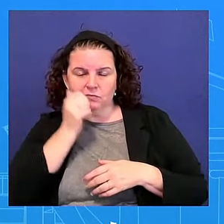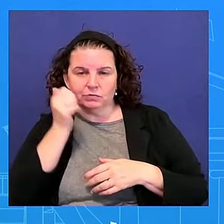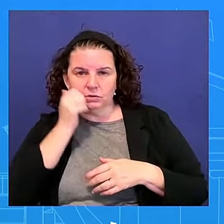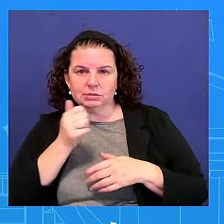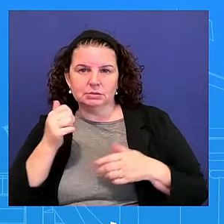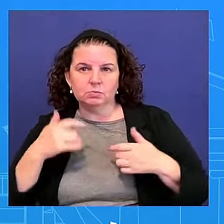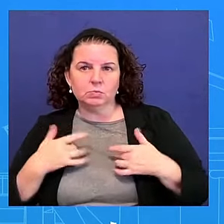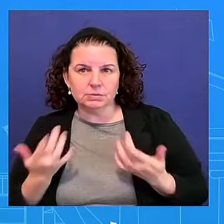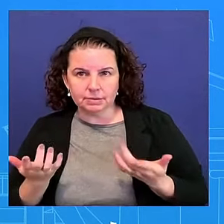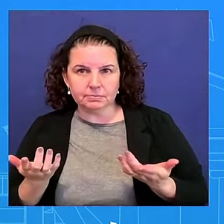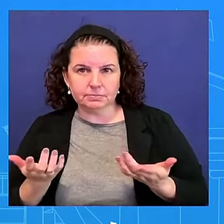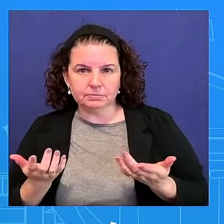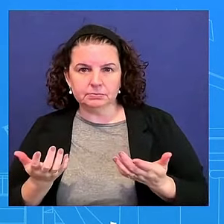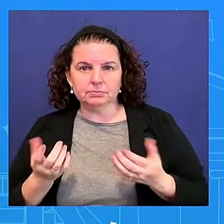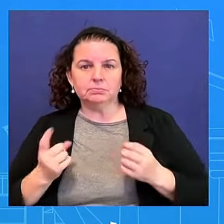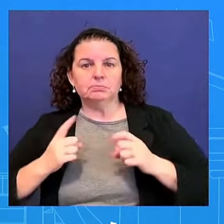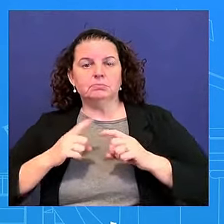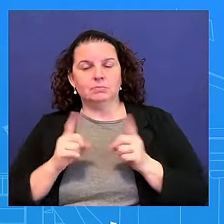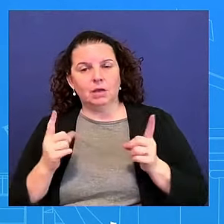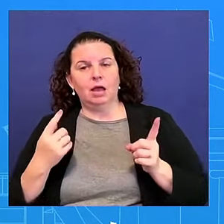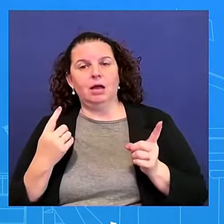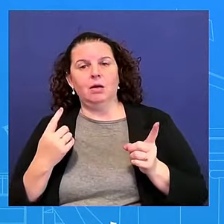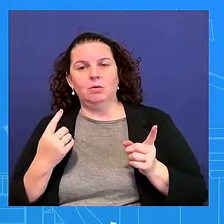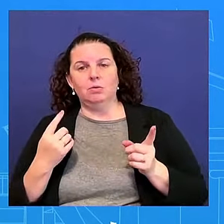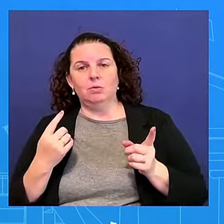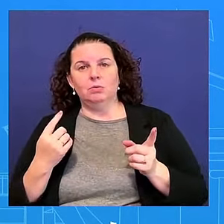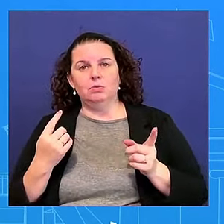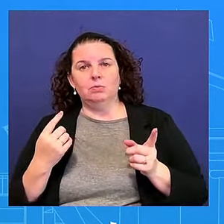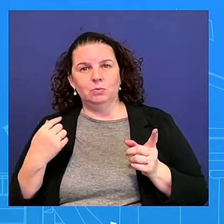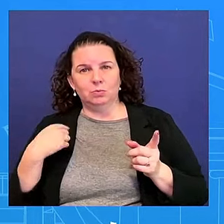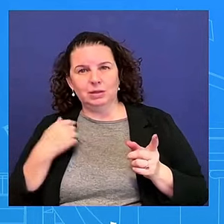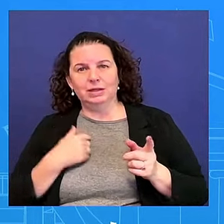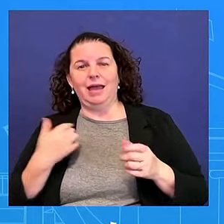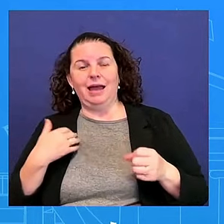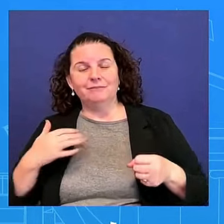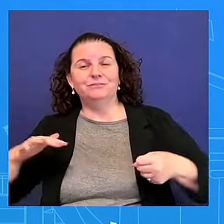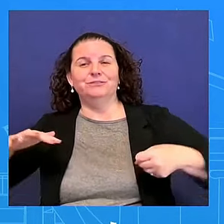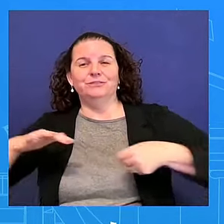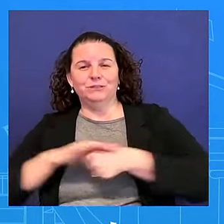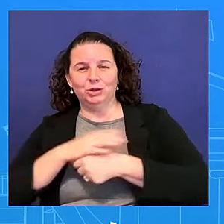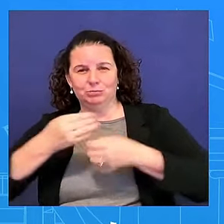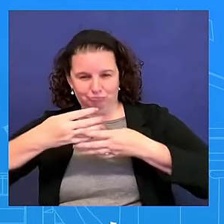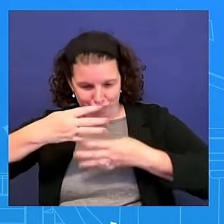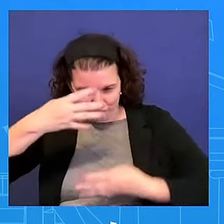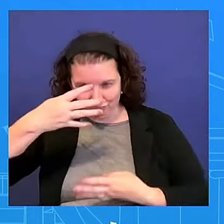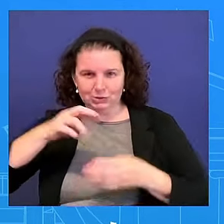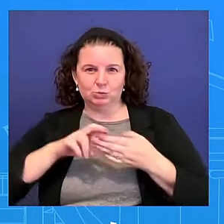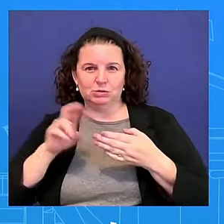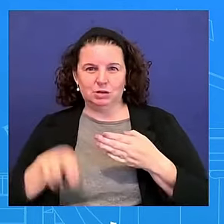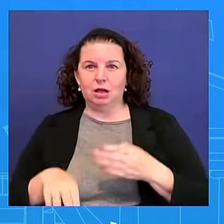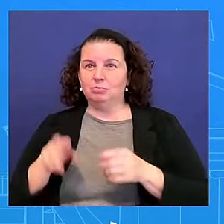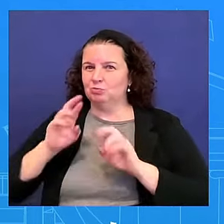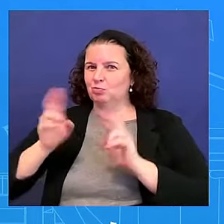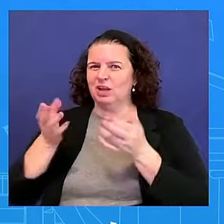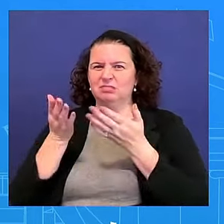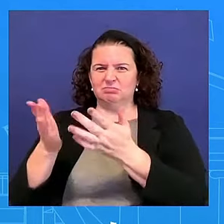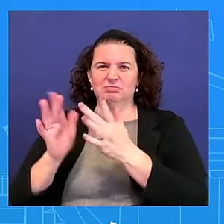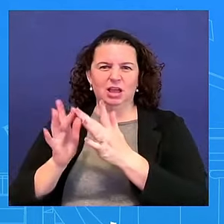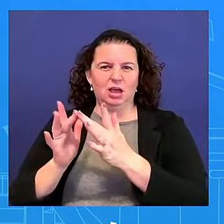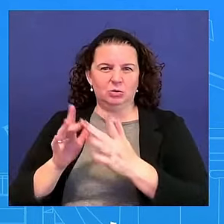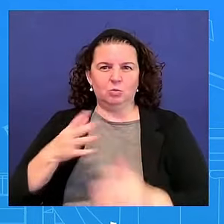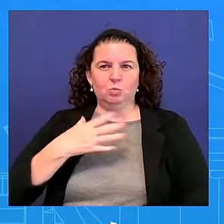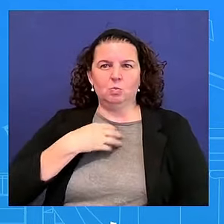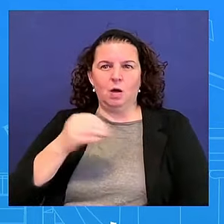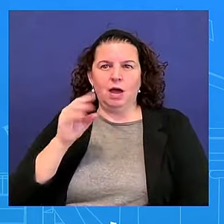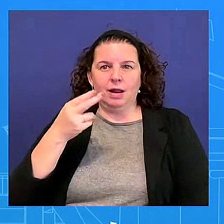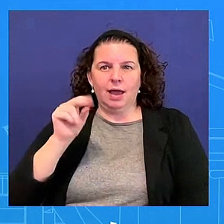full comprehensive medical report on the website, whitehouse.gov. I would encourage them to take a look. Read that